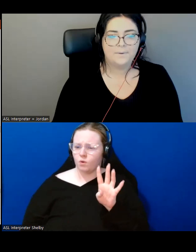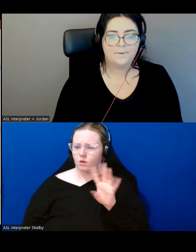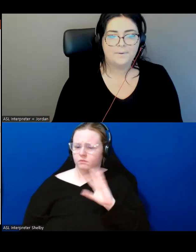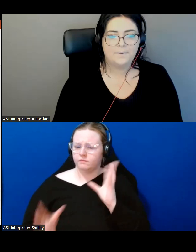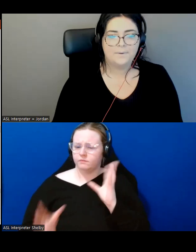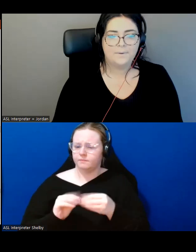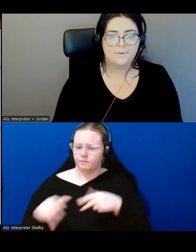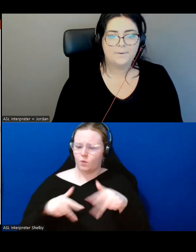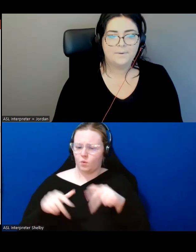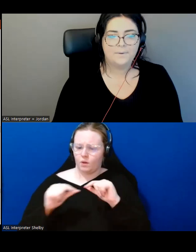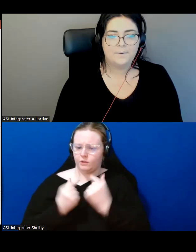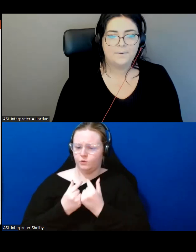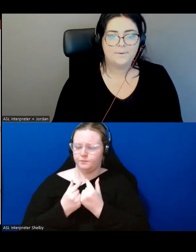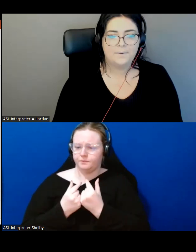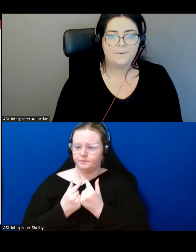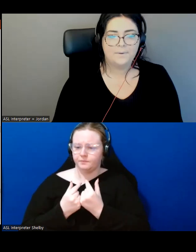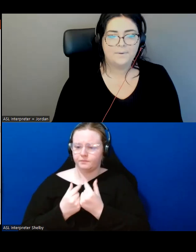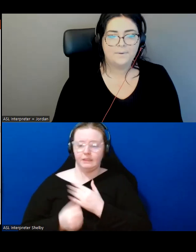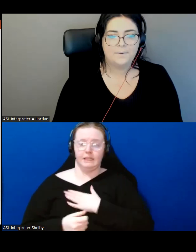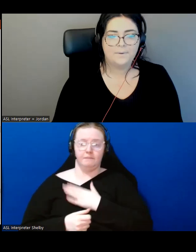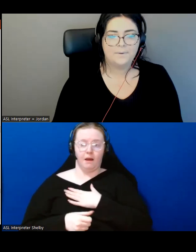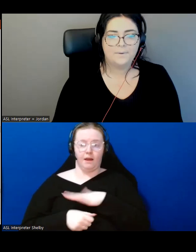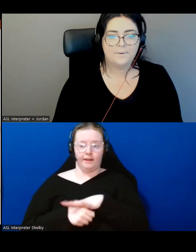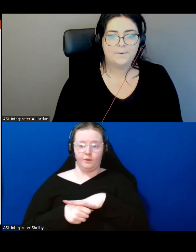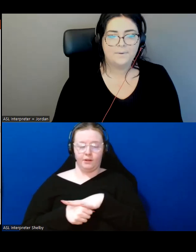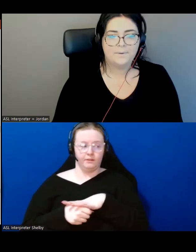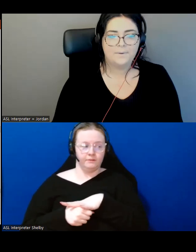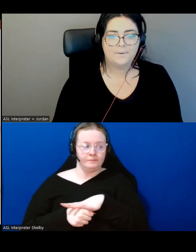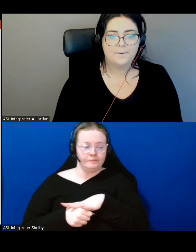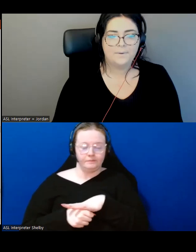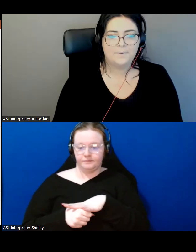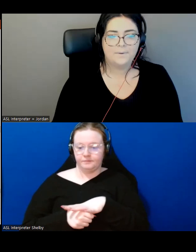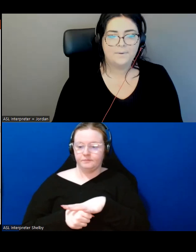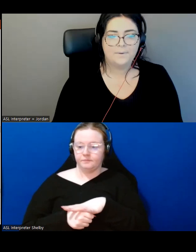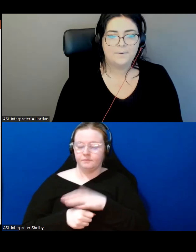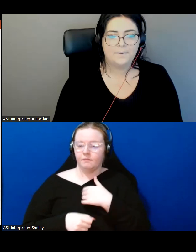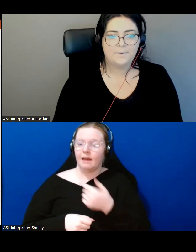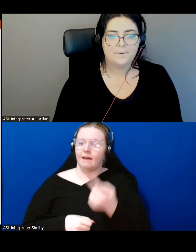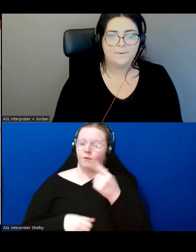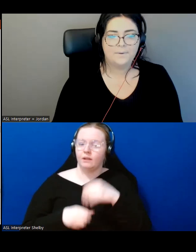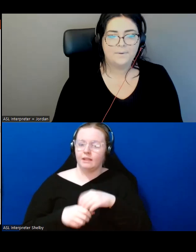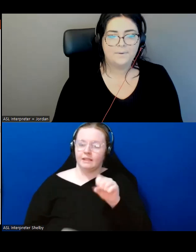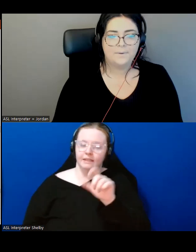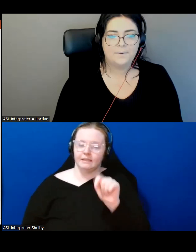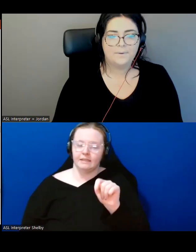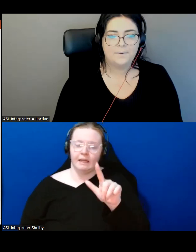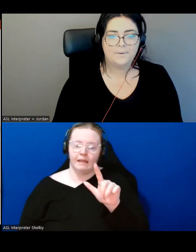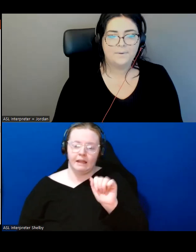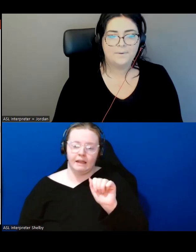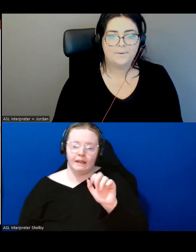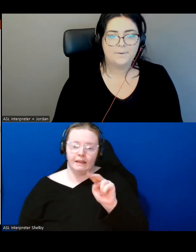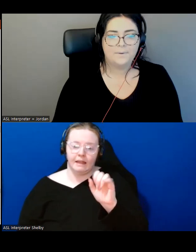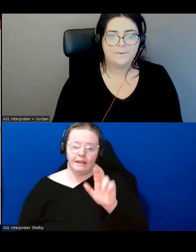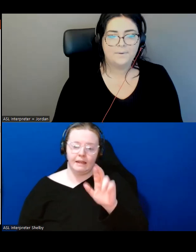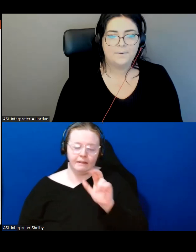walking groups in my particular region. And we've got one in St. Lenaire, for example, St. Lenaire Griquet,